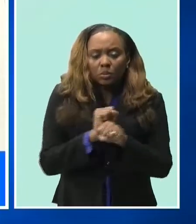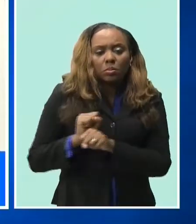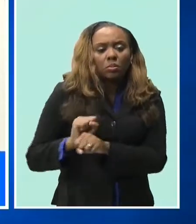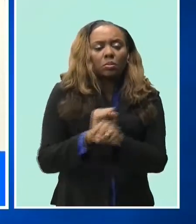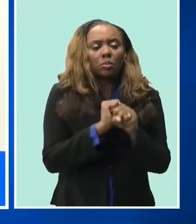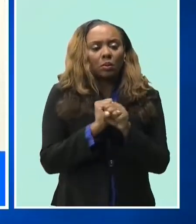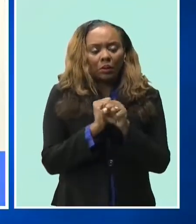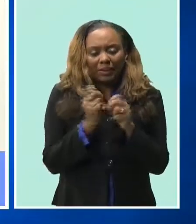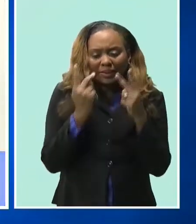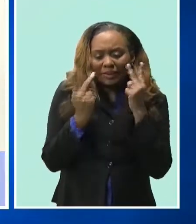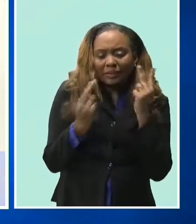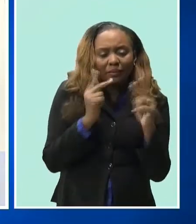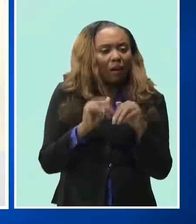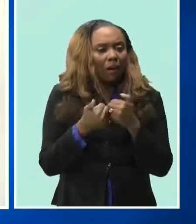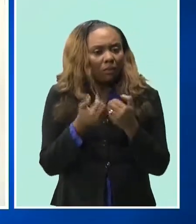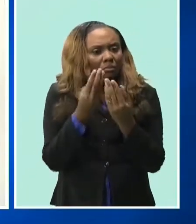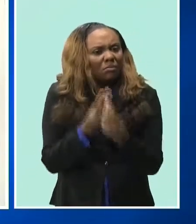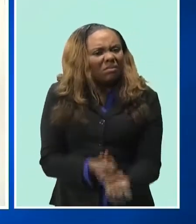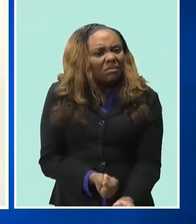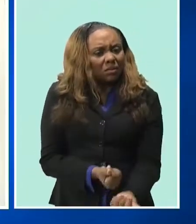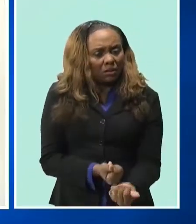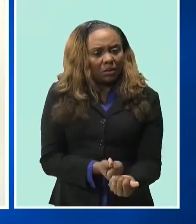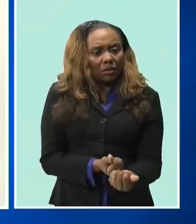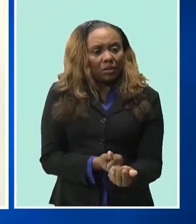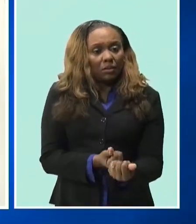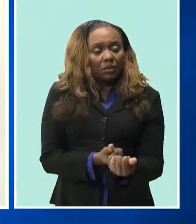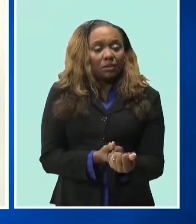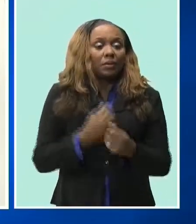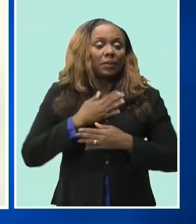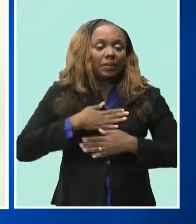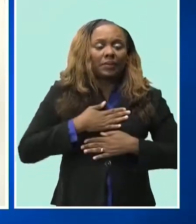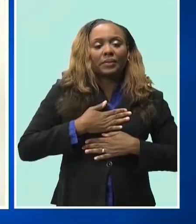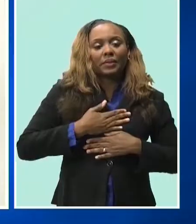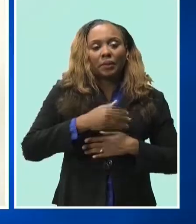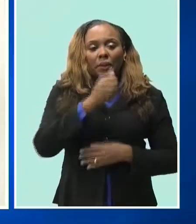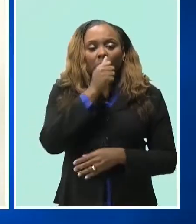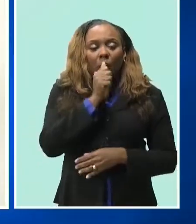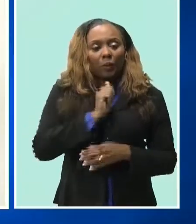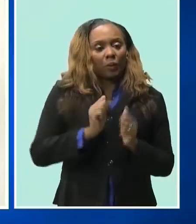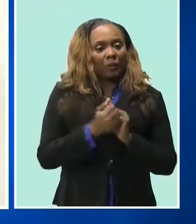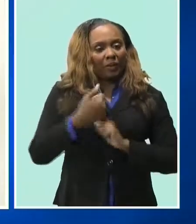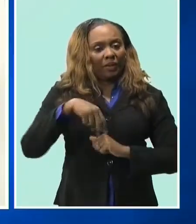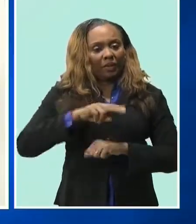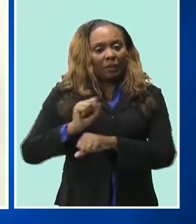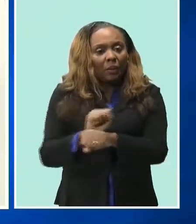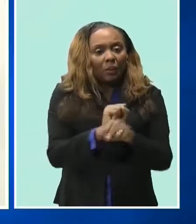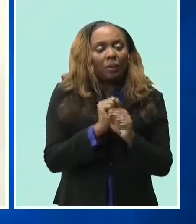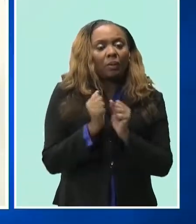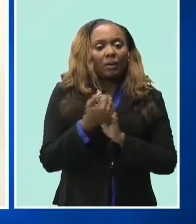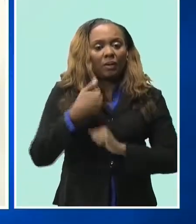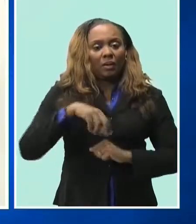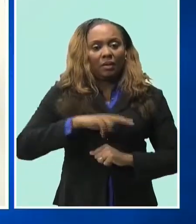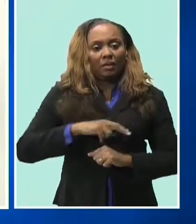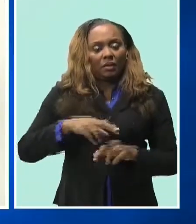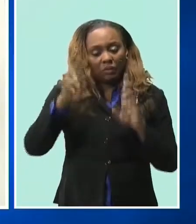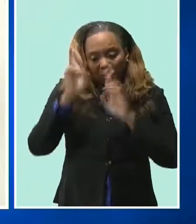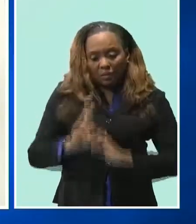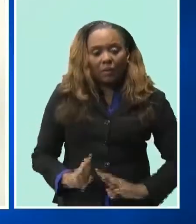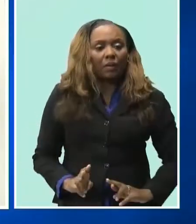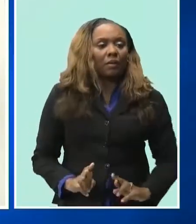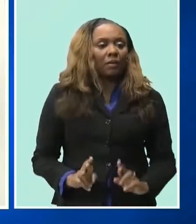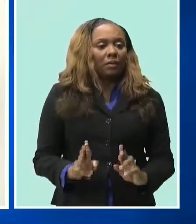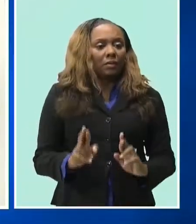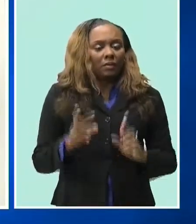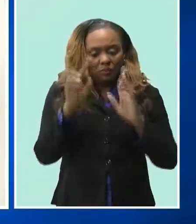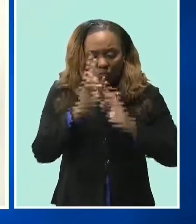to find solutions to the problems. Barbadians, I ask you to just be patient, work with us, be respectful as you have been thus